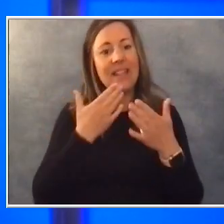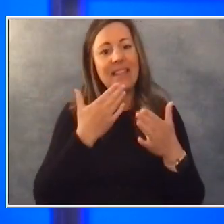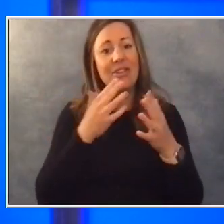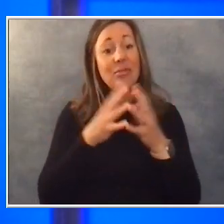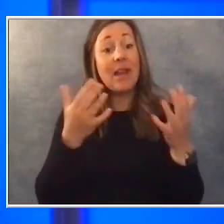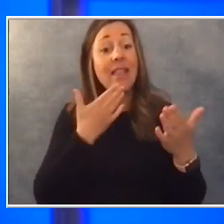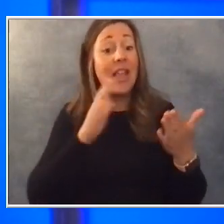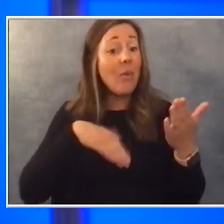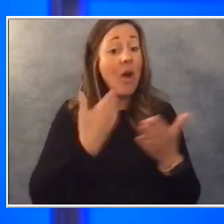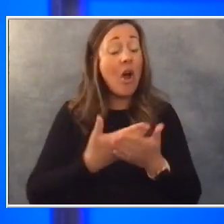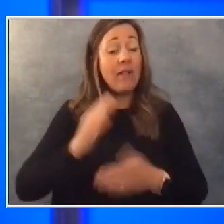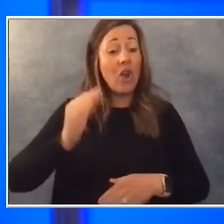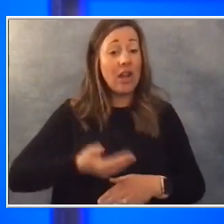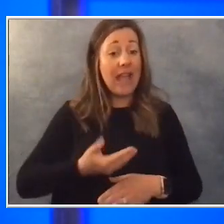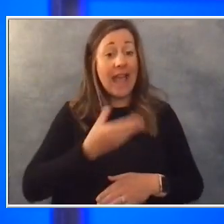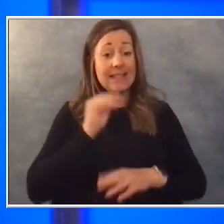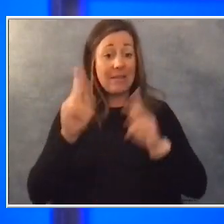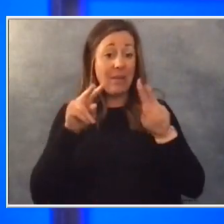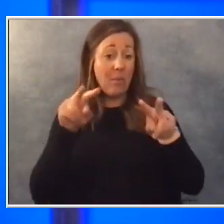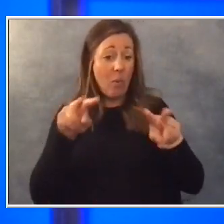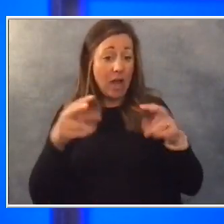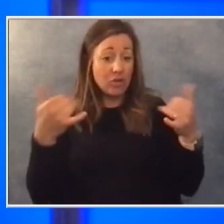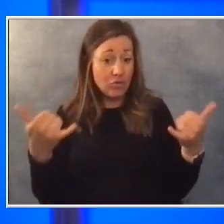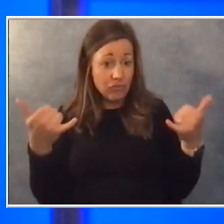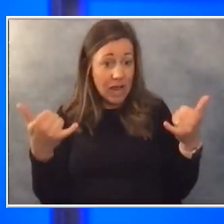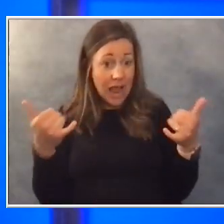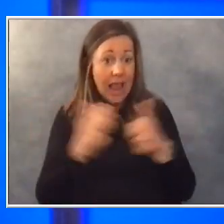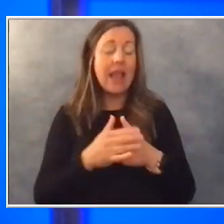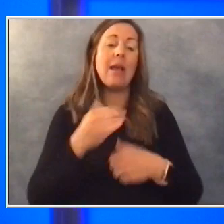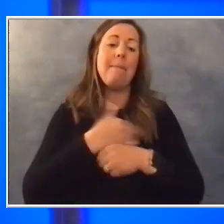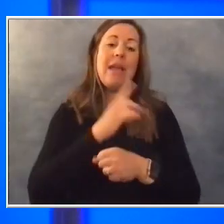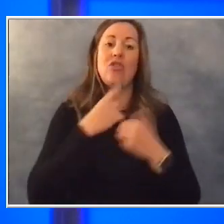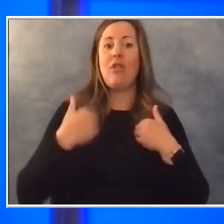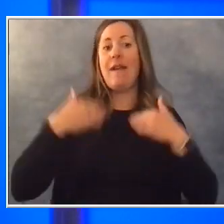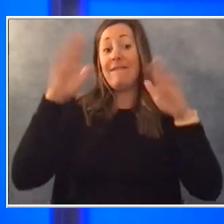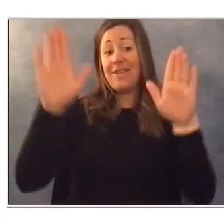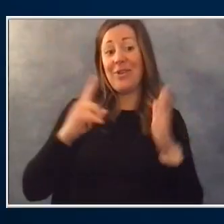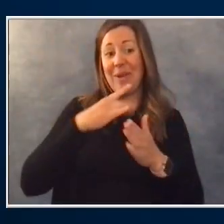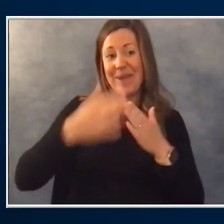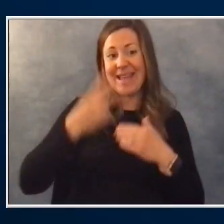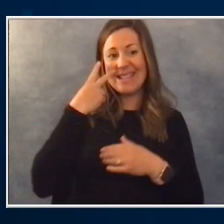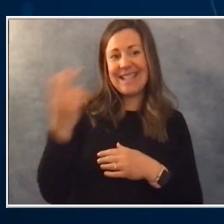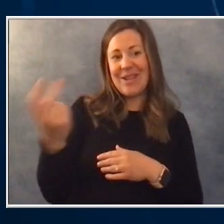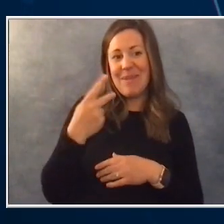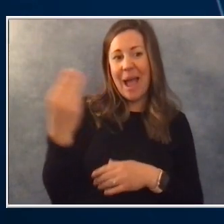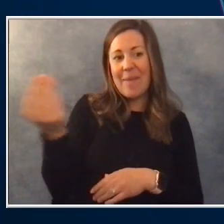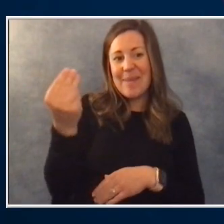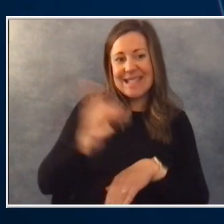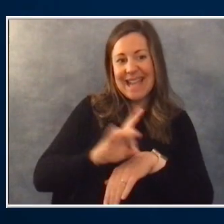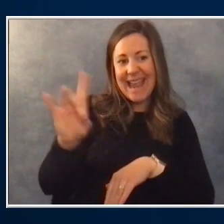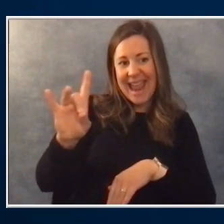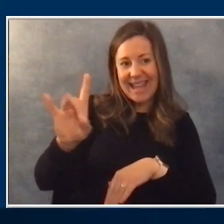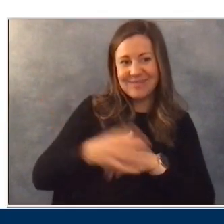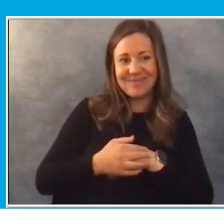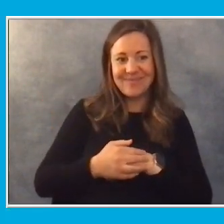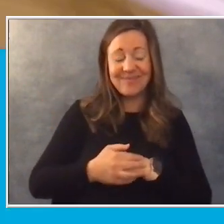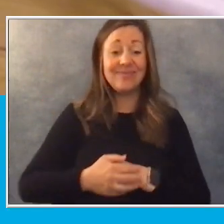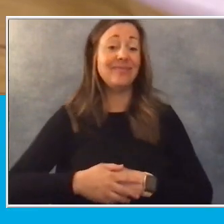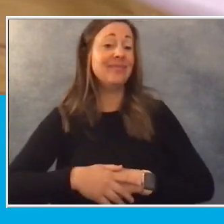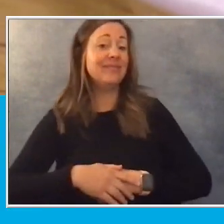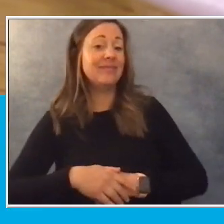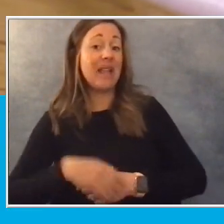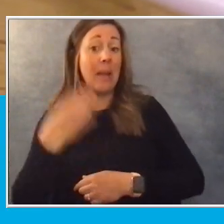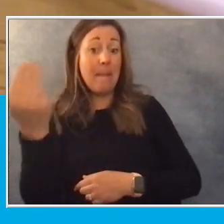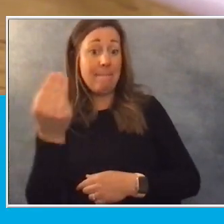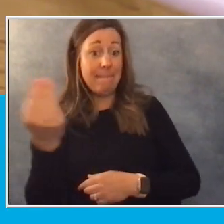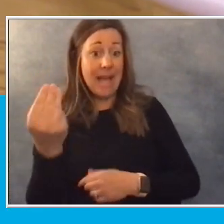guests today and our viewers. Make it a terrific weekend. We'll see you back here Monday at 8. Coming up Monday on the Morning Medical Update, what